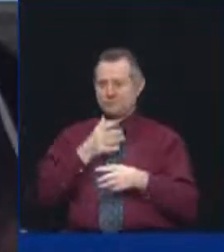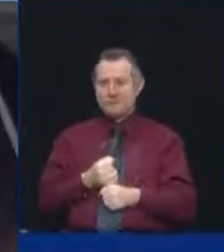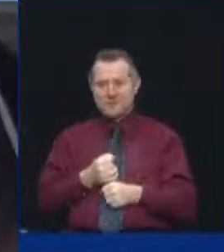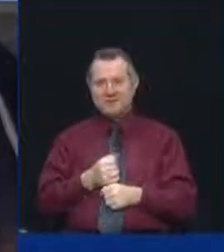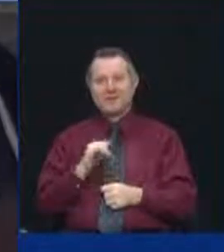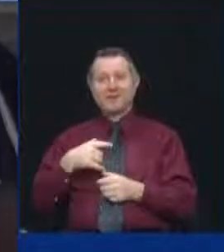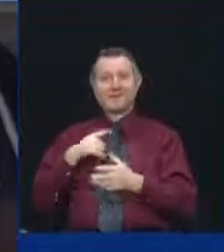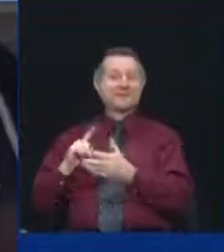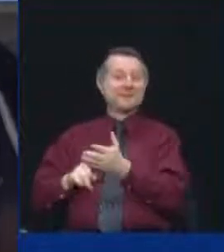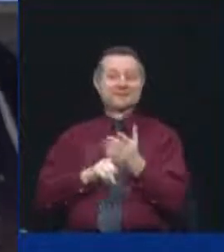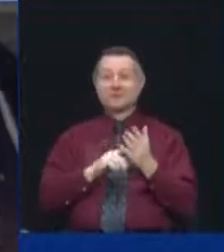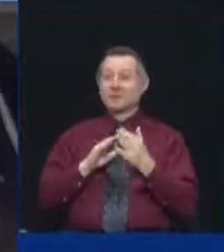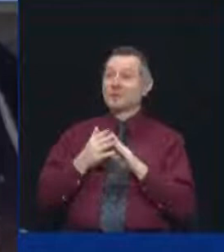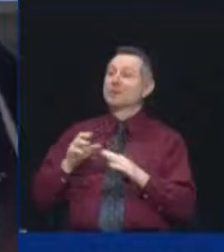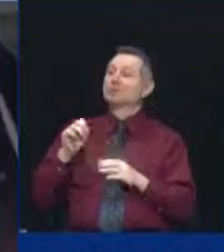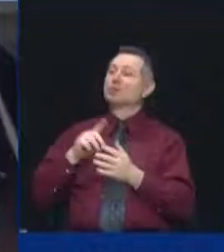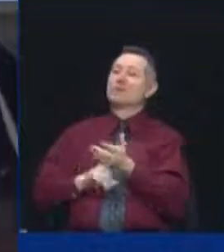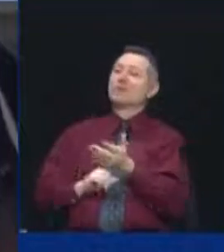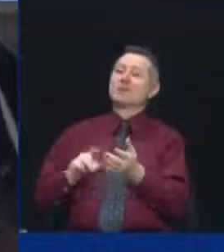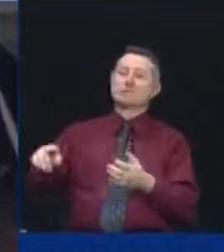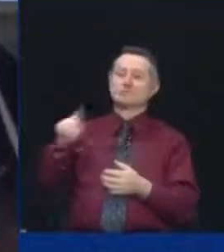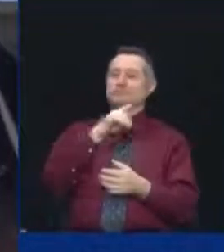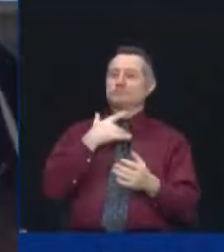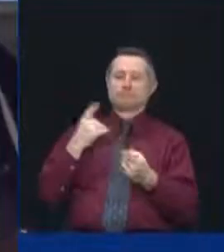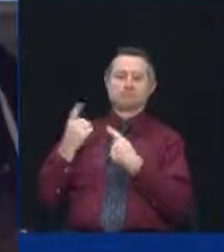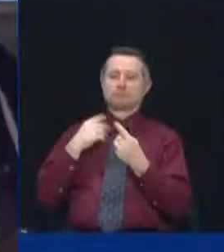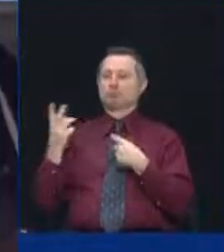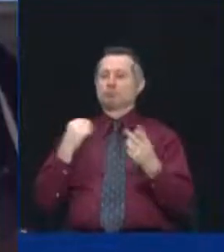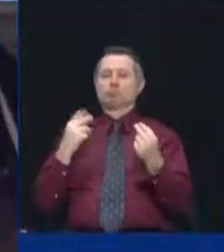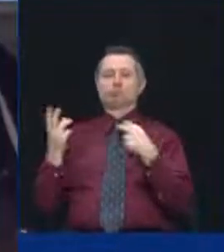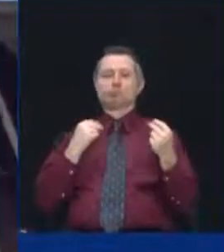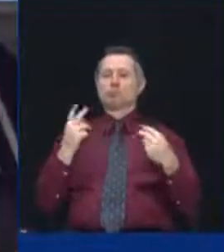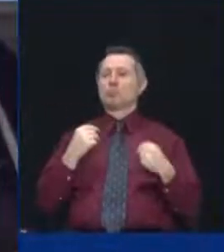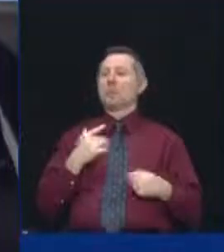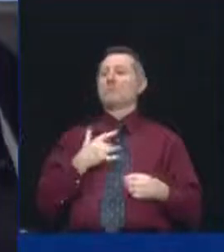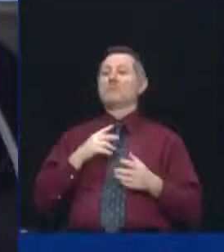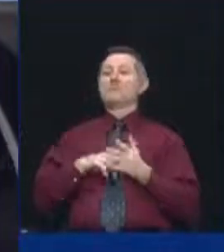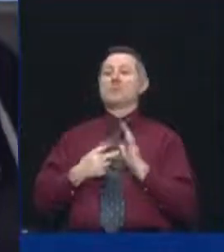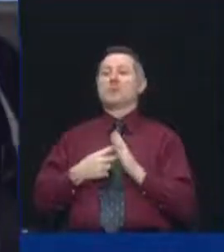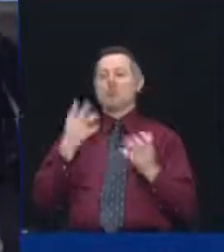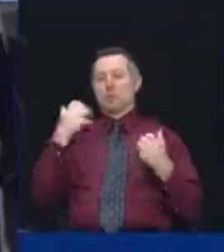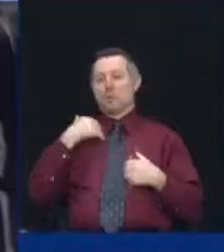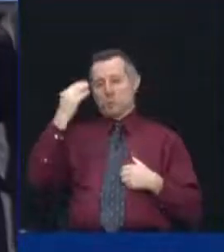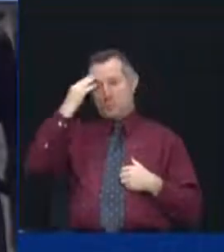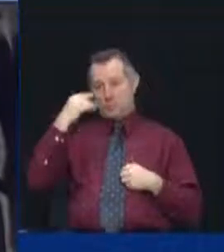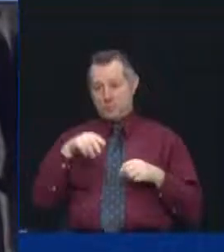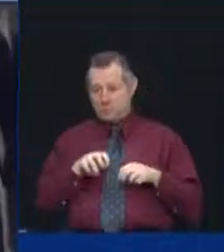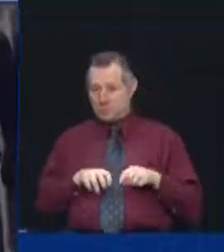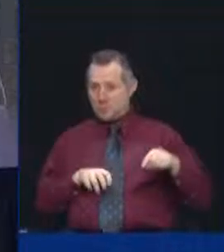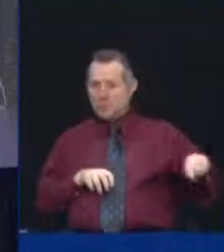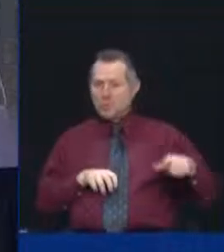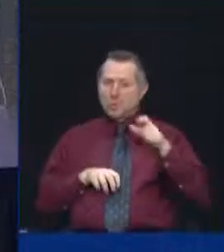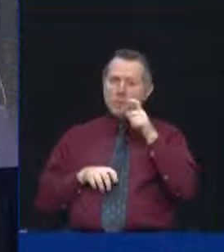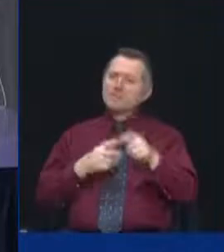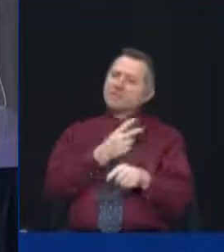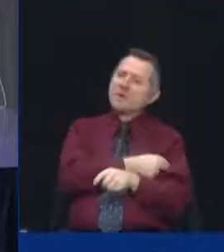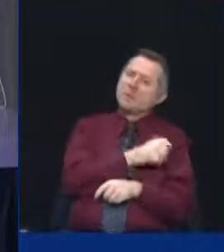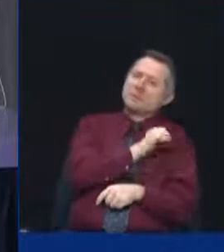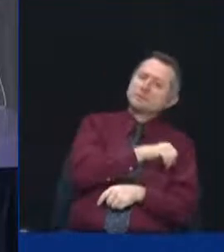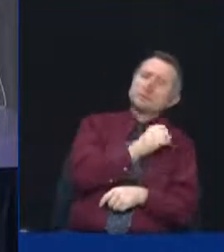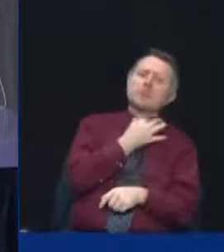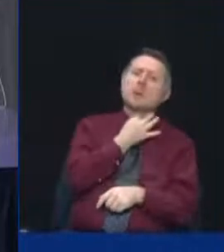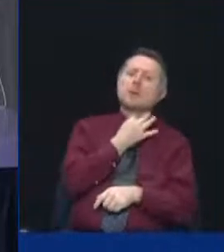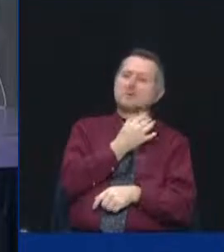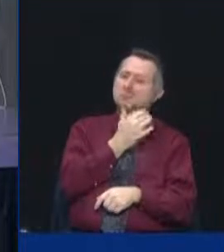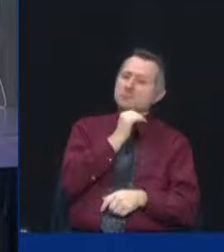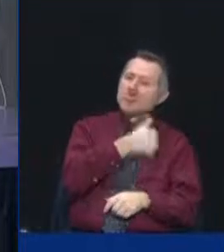is that the answer is no, and they would prefer to know the vaccination status of the person next to them. So that is where they would be headed. Yeah, and Juliet, excuse me one